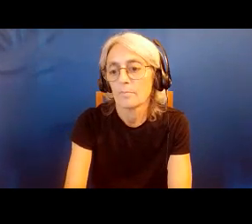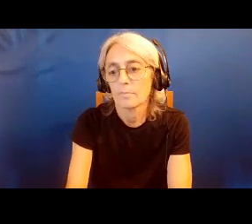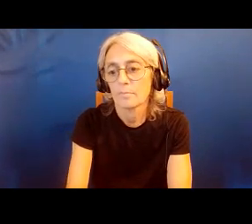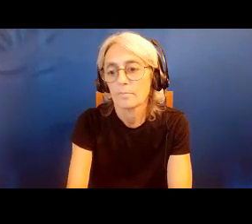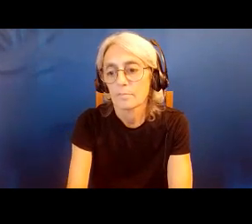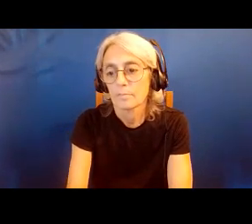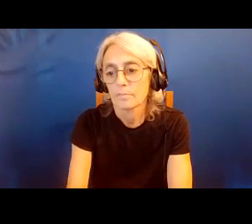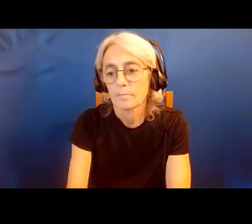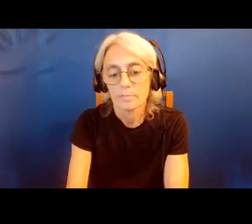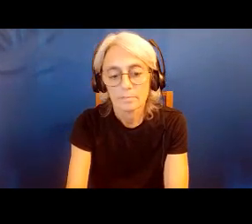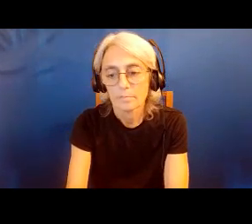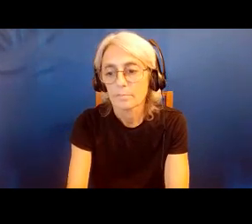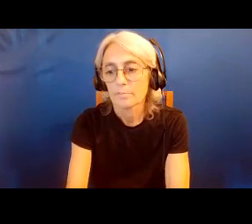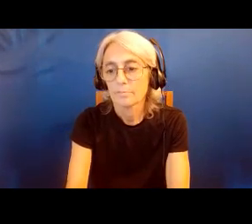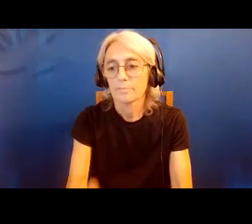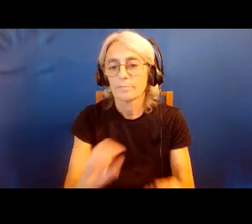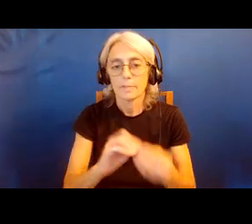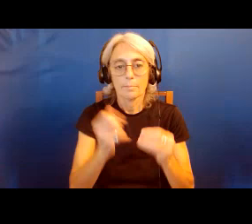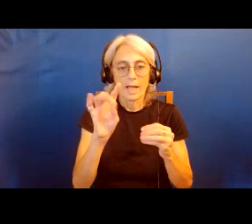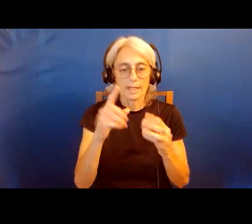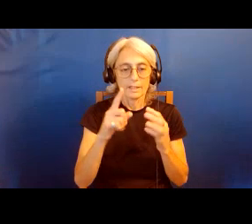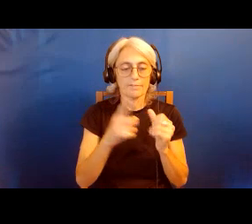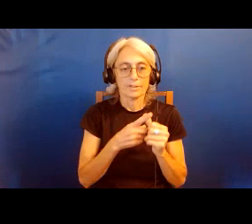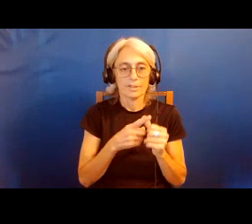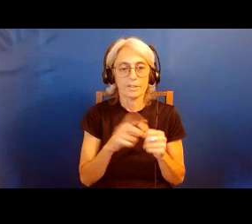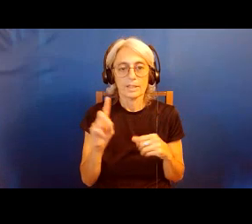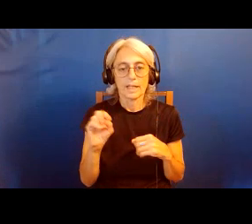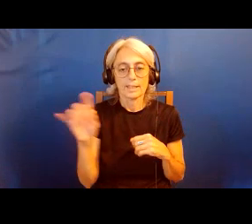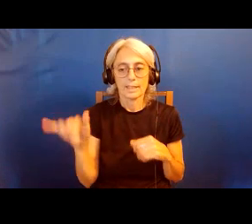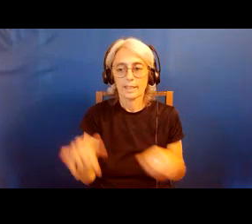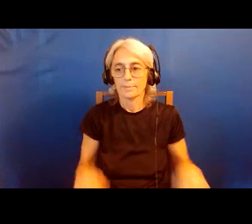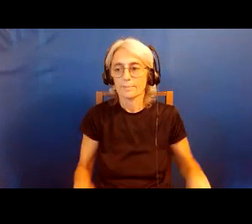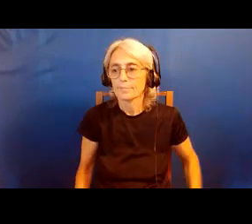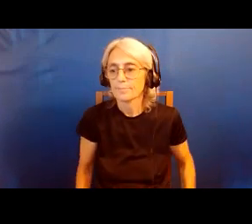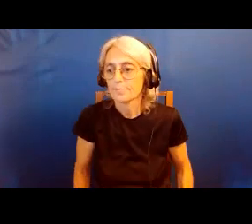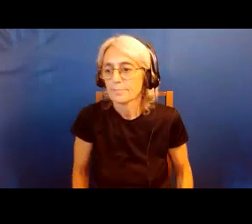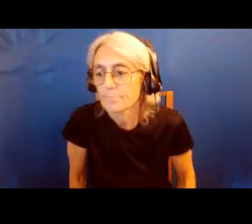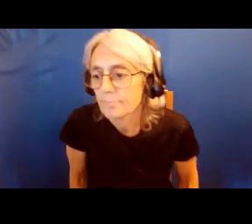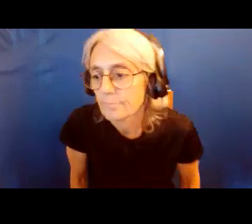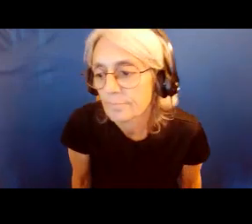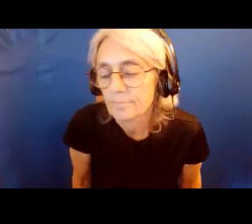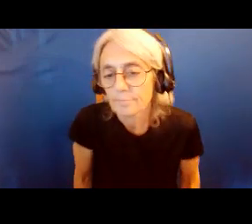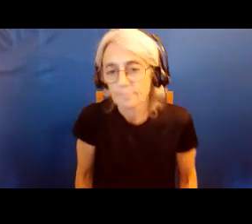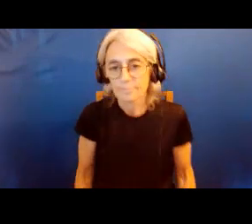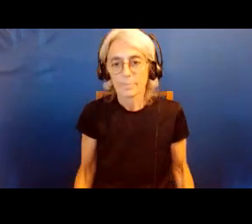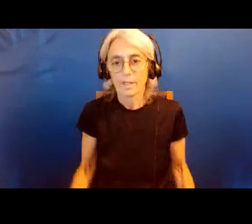We're going to start with item 18, Destiny. Can I have order, please?